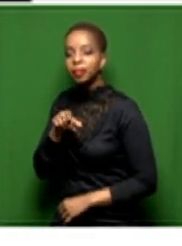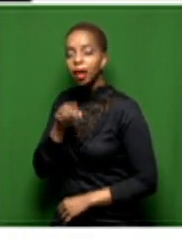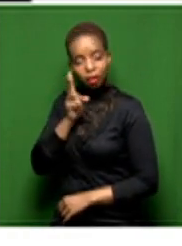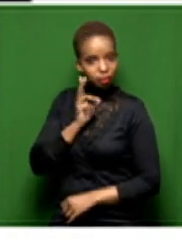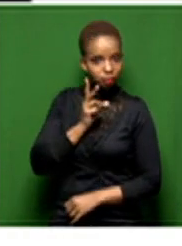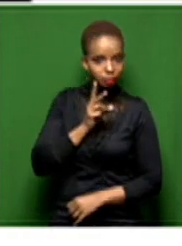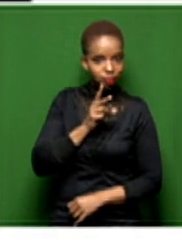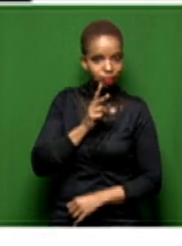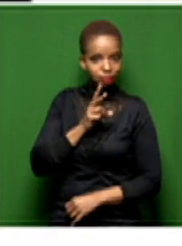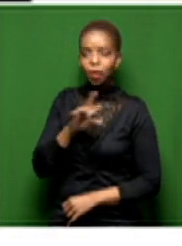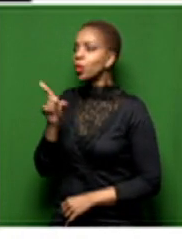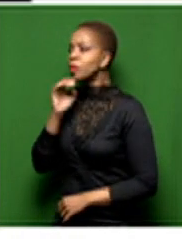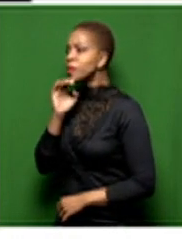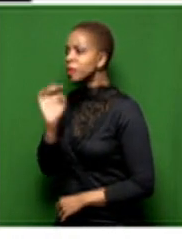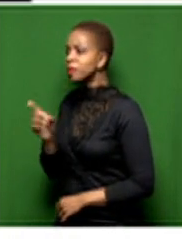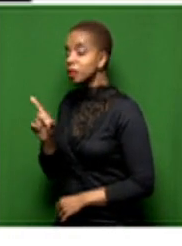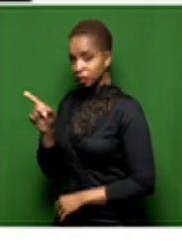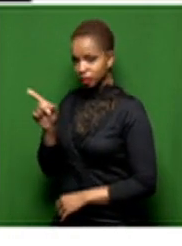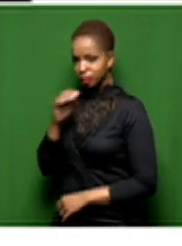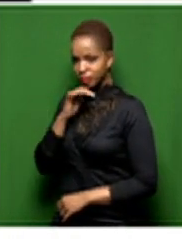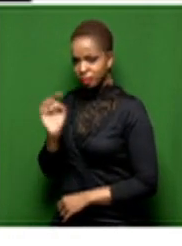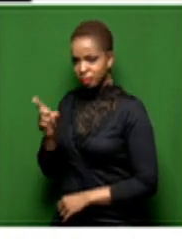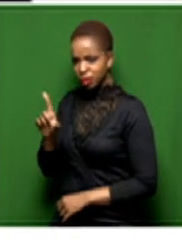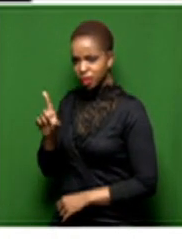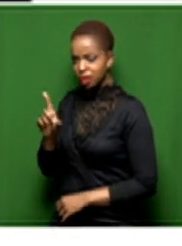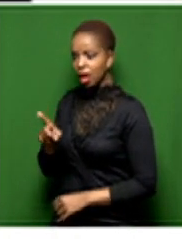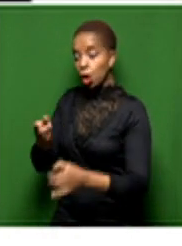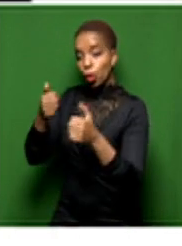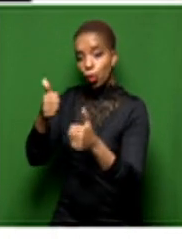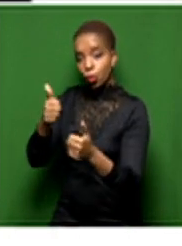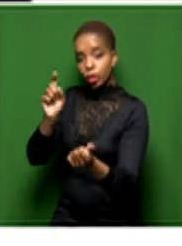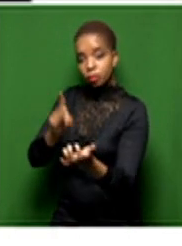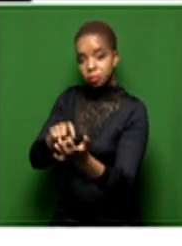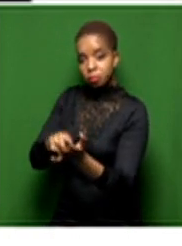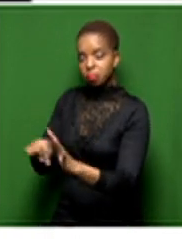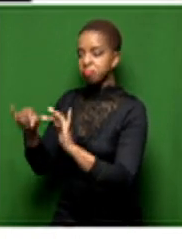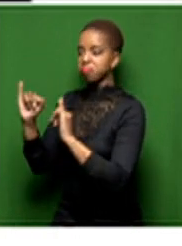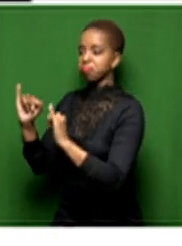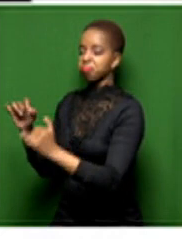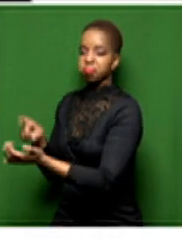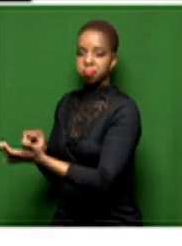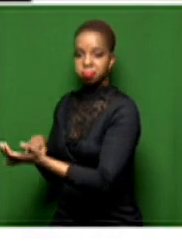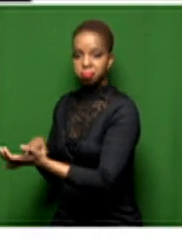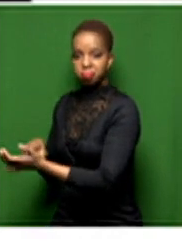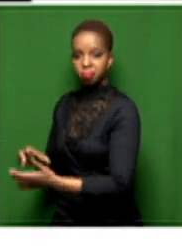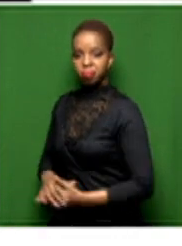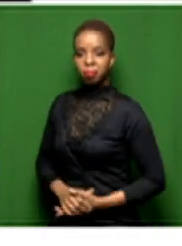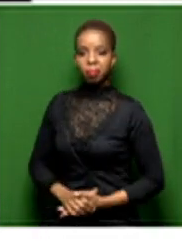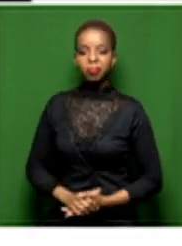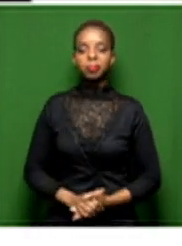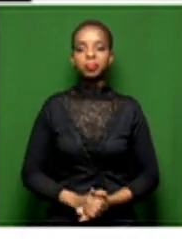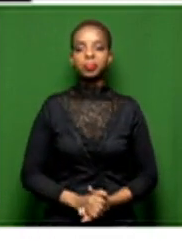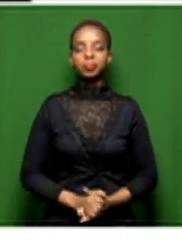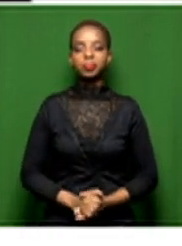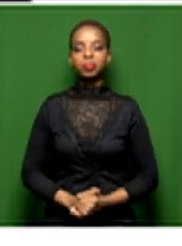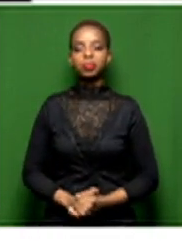Yeah. Come again? Tell us what you mean. Yeah, tell us what you mean by good and bad debt. Okay. You